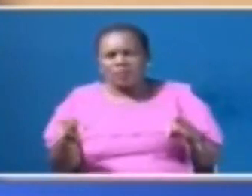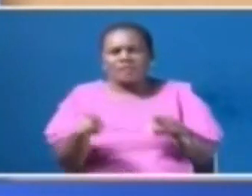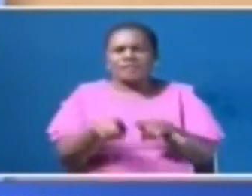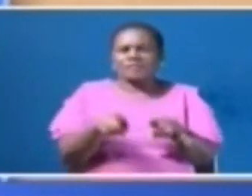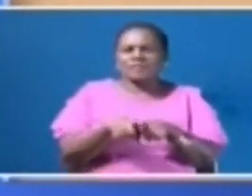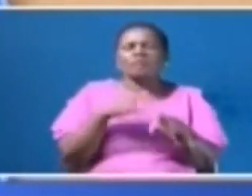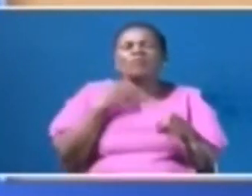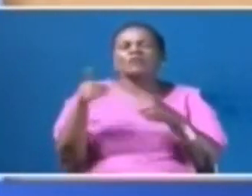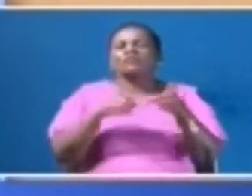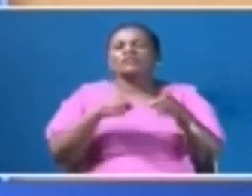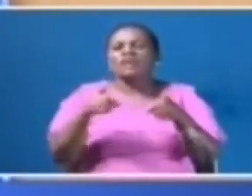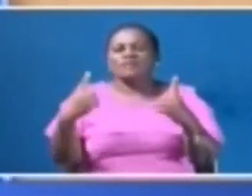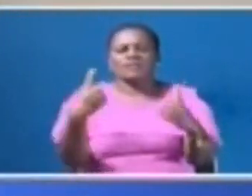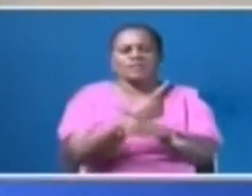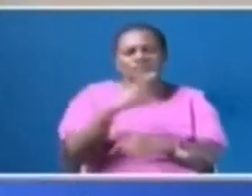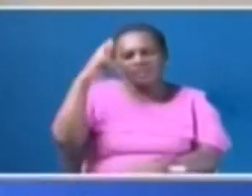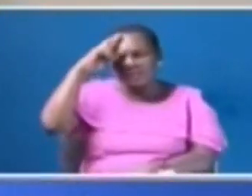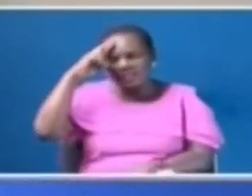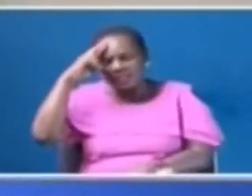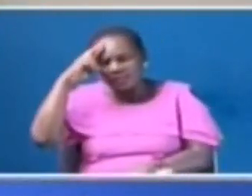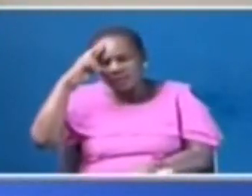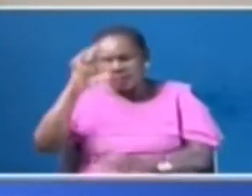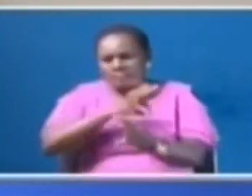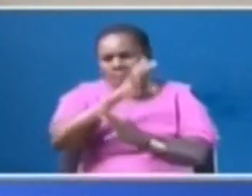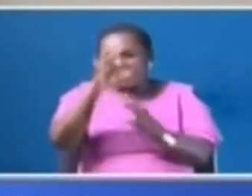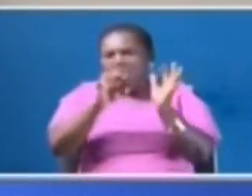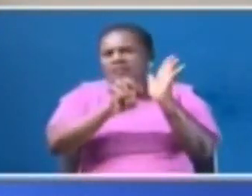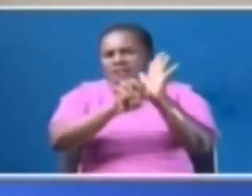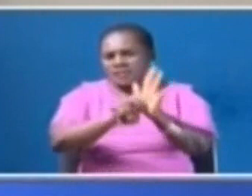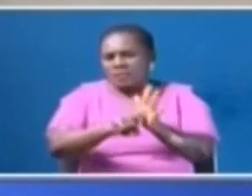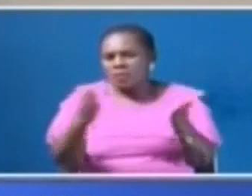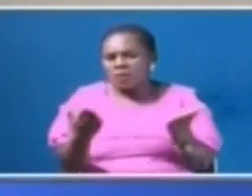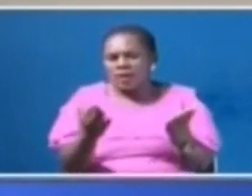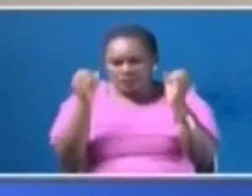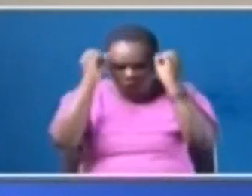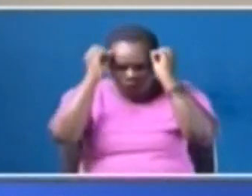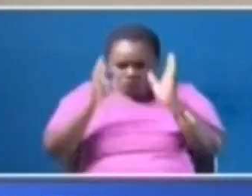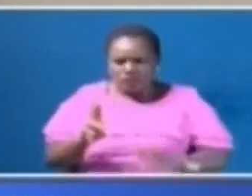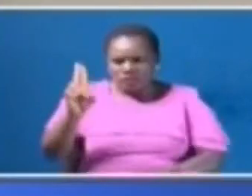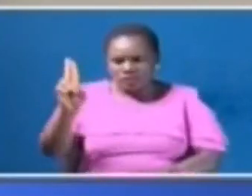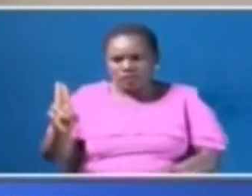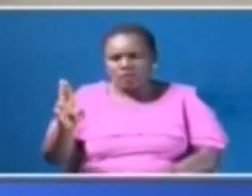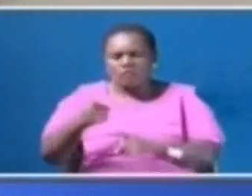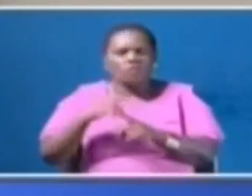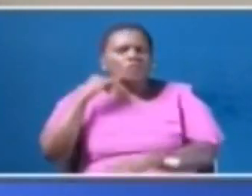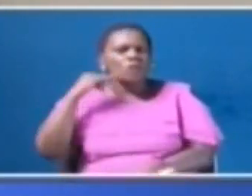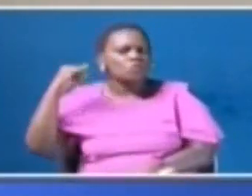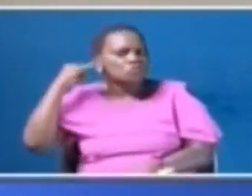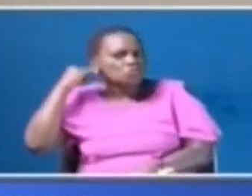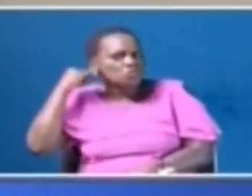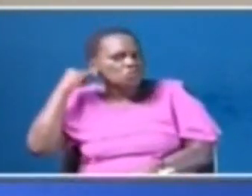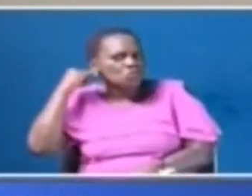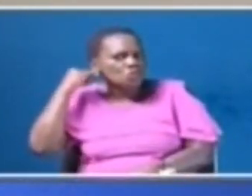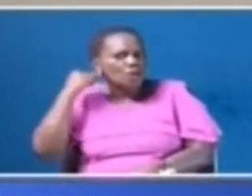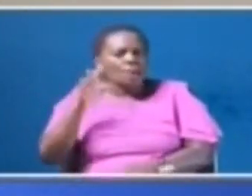to travel for different reasons. A perfect example will be these 2 students from Egerton University who are part